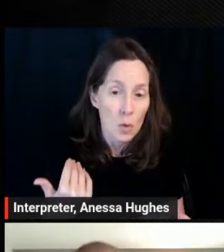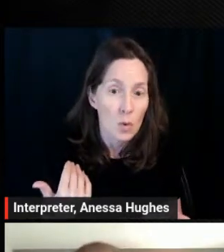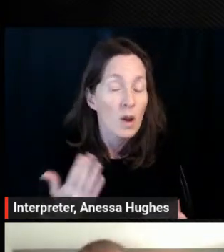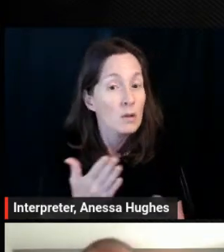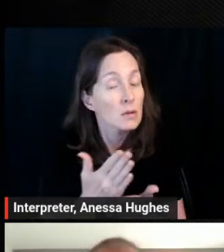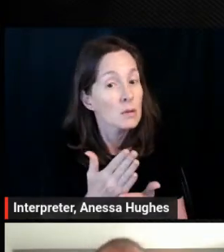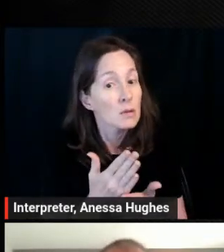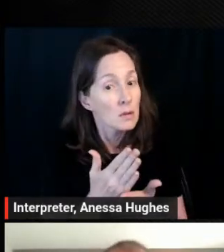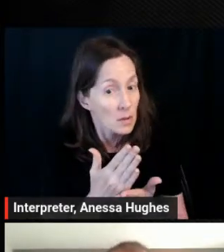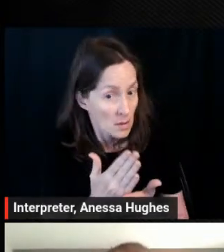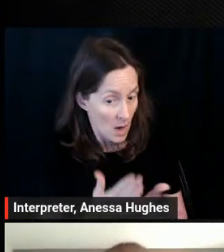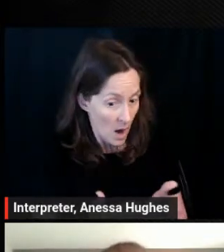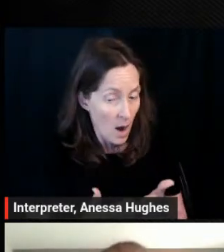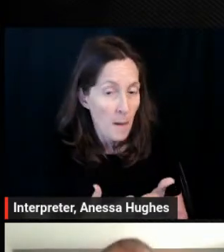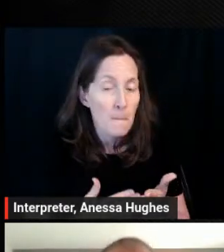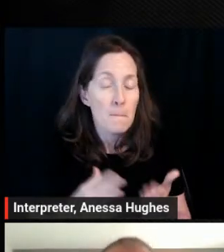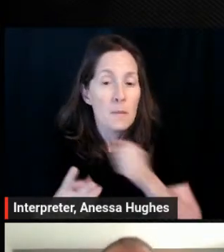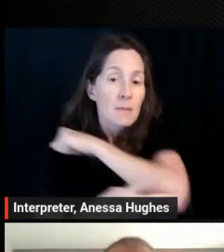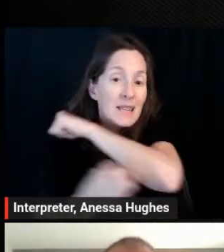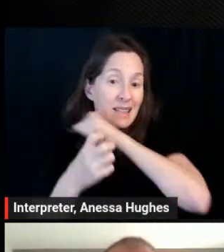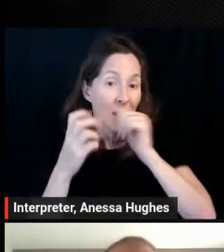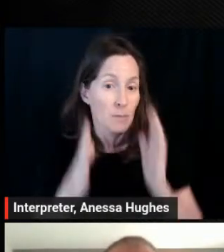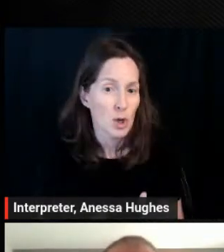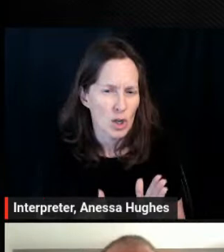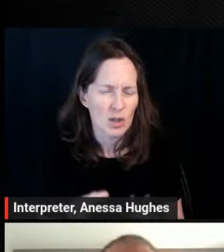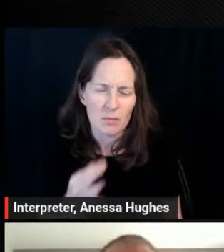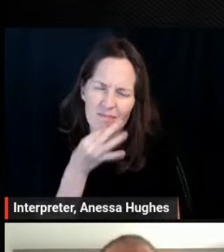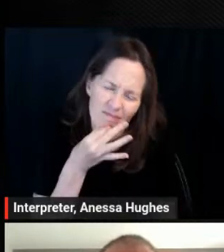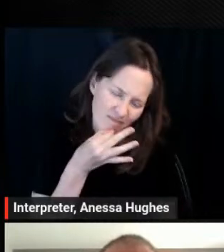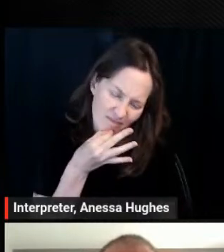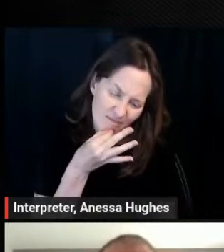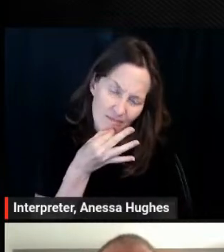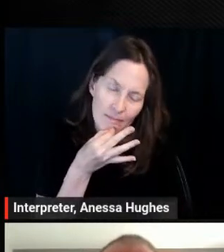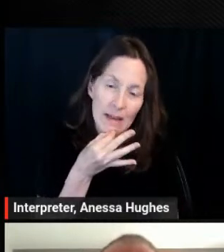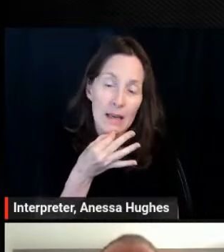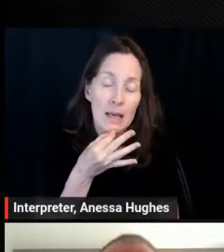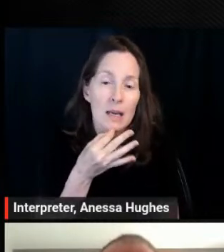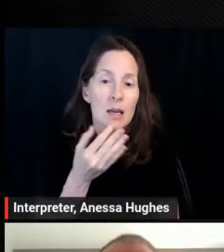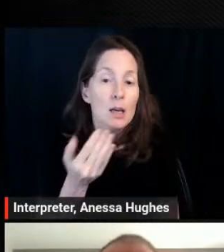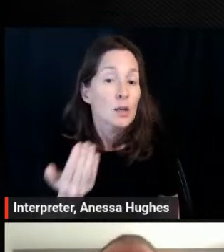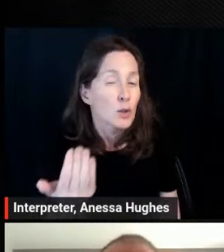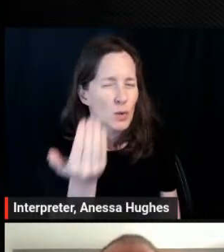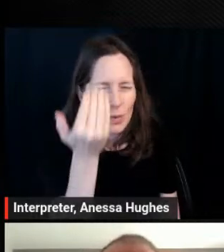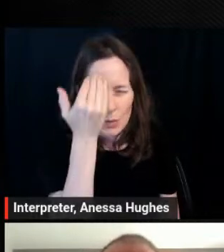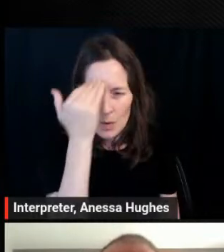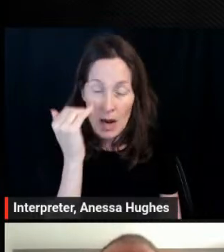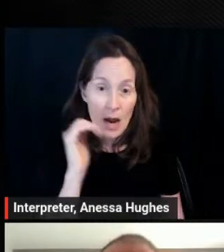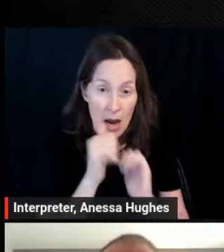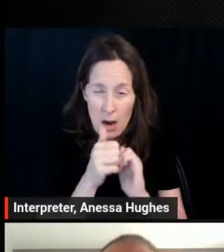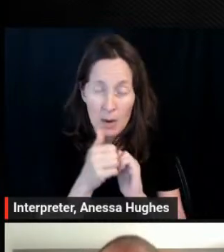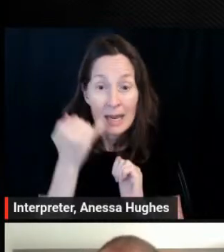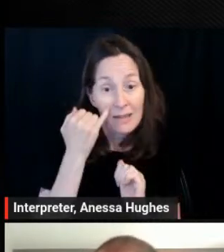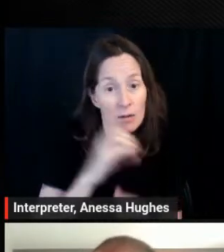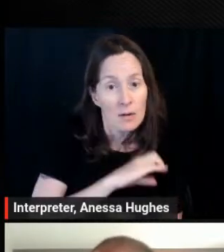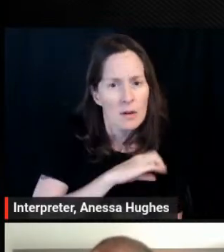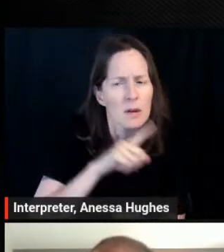knew exactly what to do, exactly what to say, to talk their way out of trouble and get back to